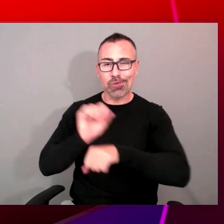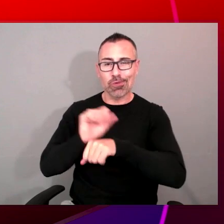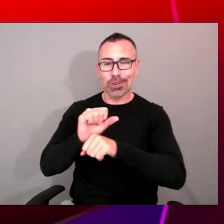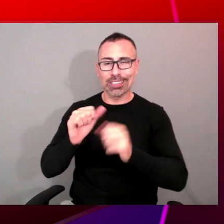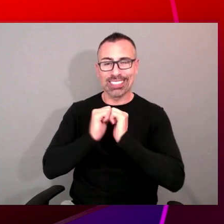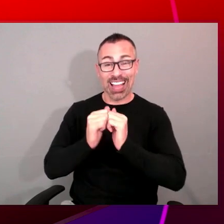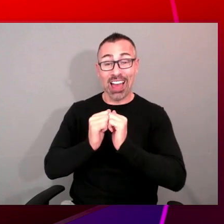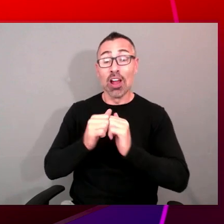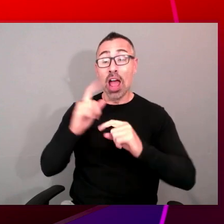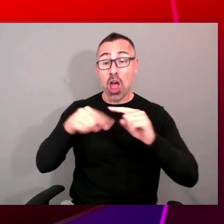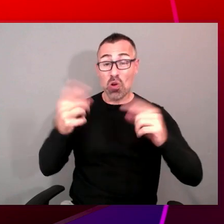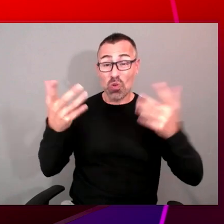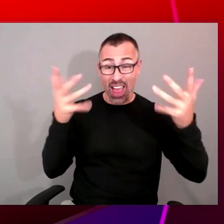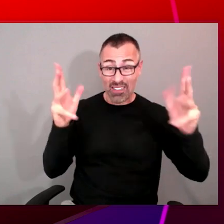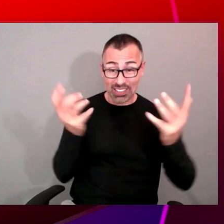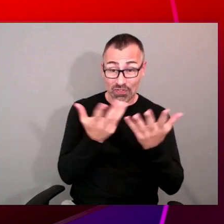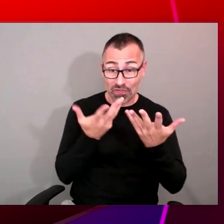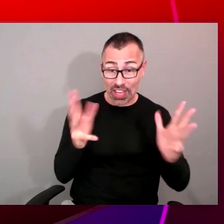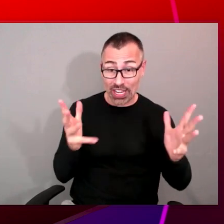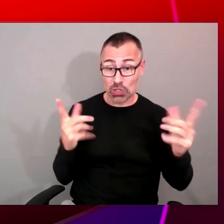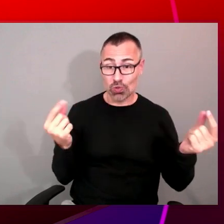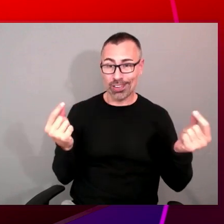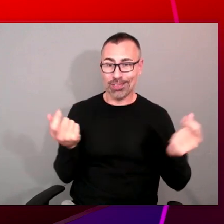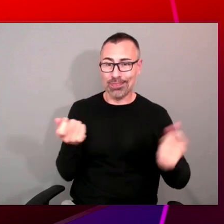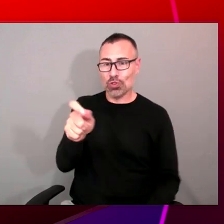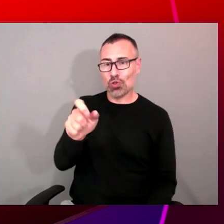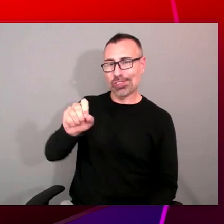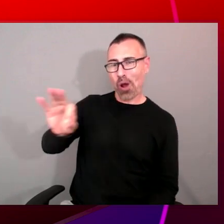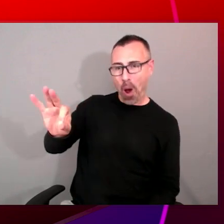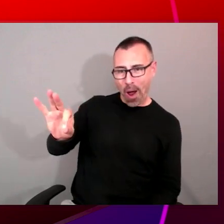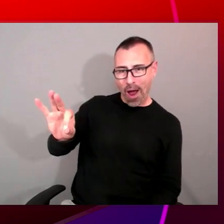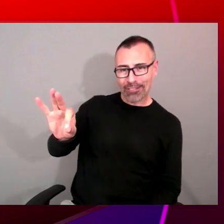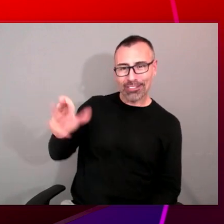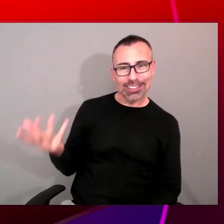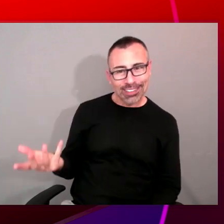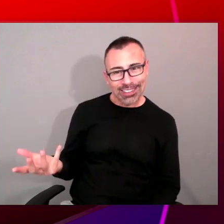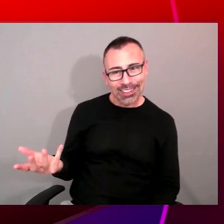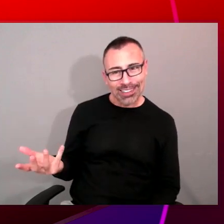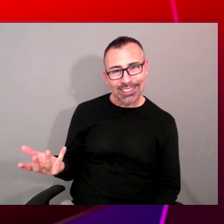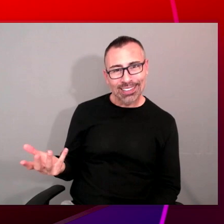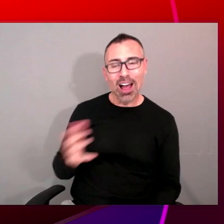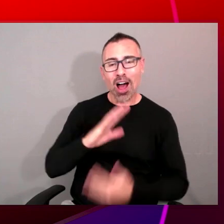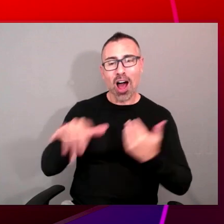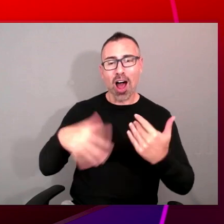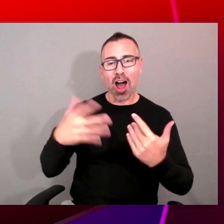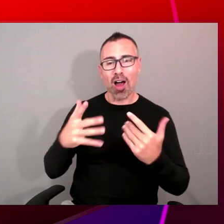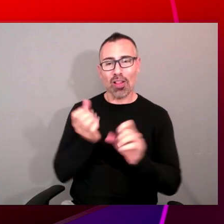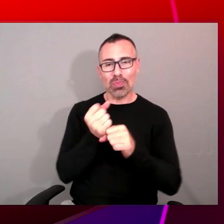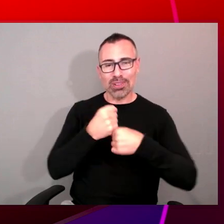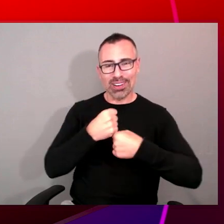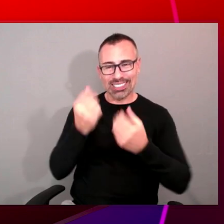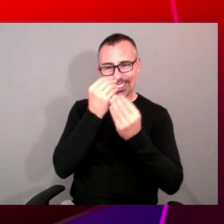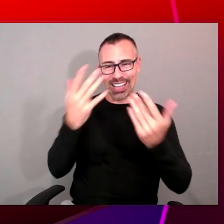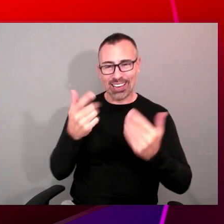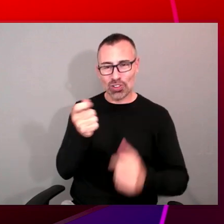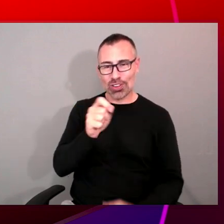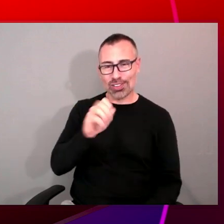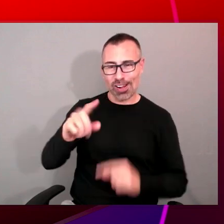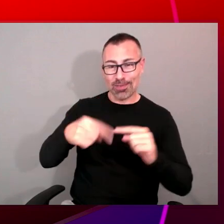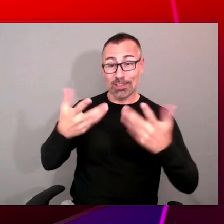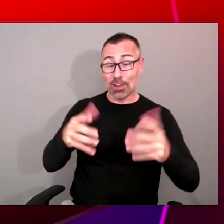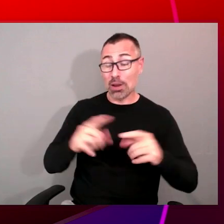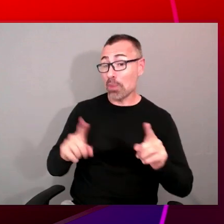all the production data, well, I was gonna say is you could probably turn it off when it's done, but there's going to be another season. You